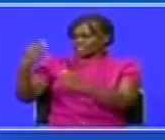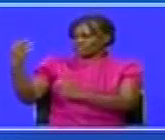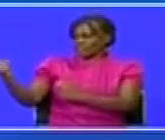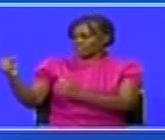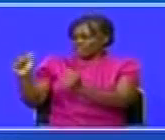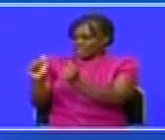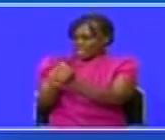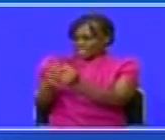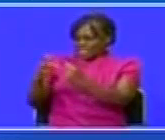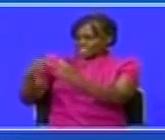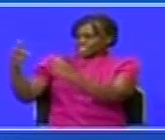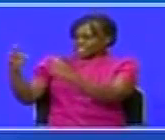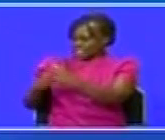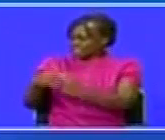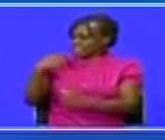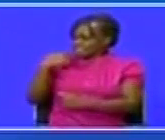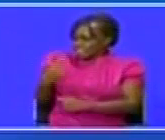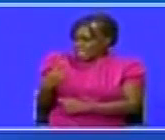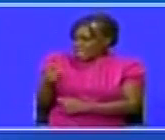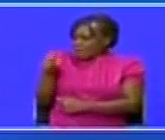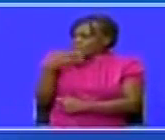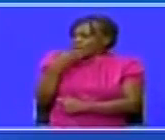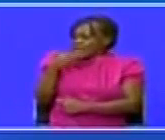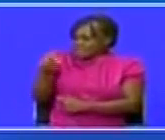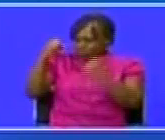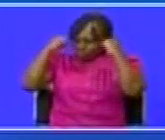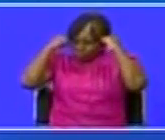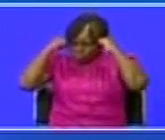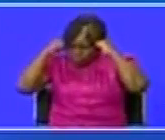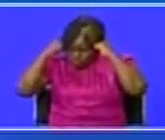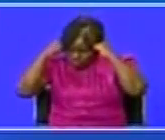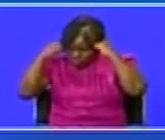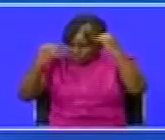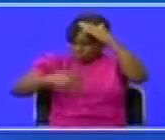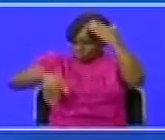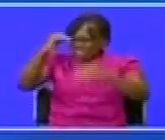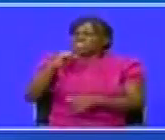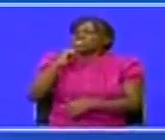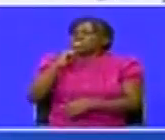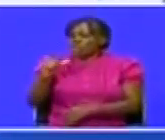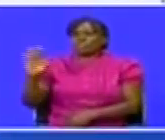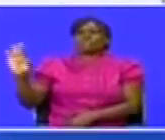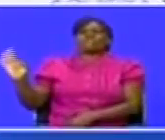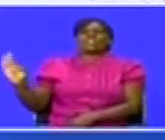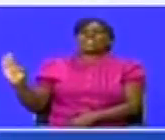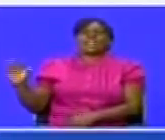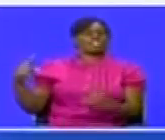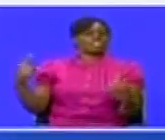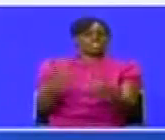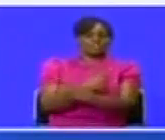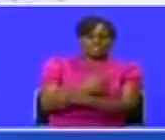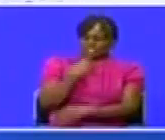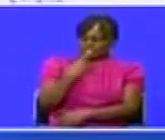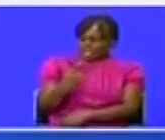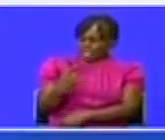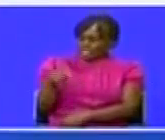and 1988 and maintains the man who studied at the prestigious university was not Ferdinand Waititu. Kabogo says